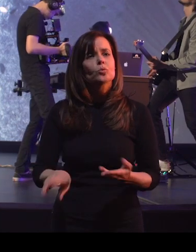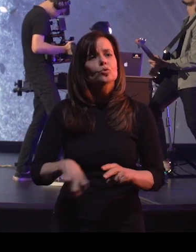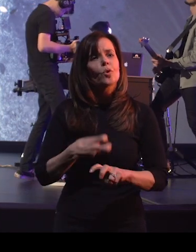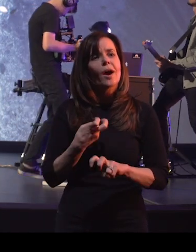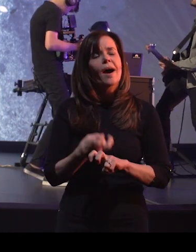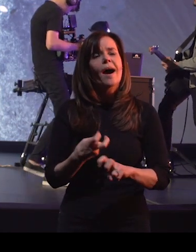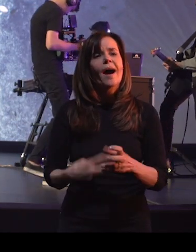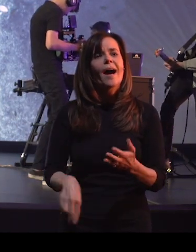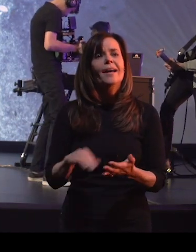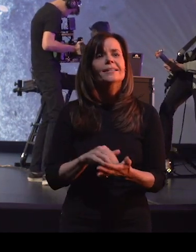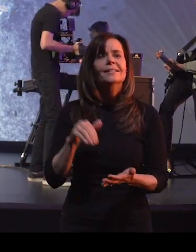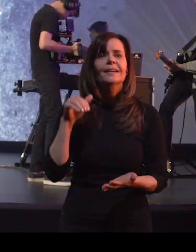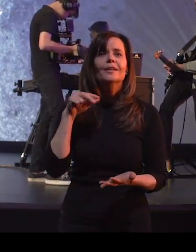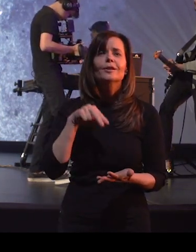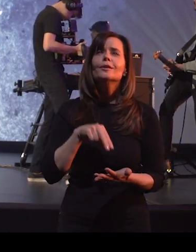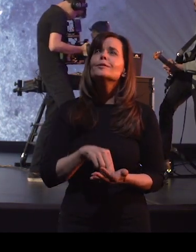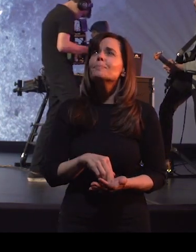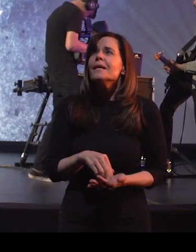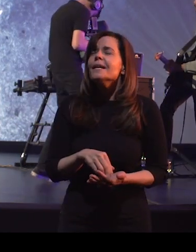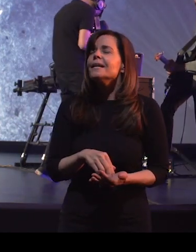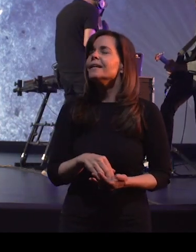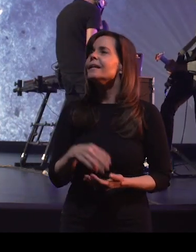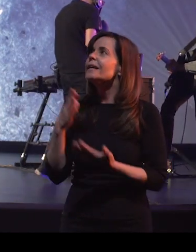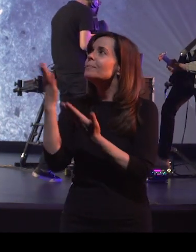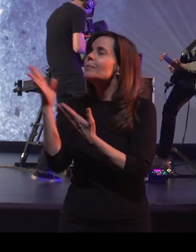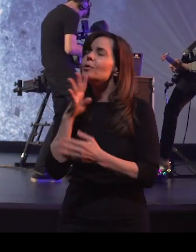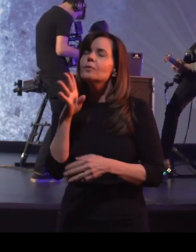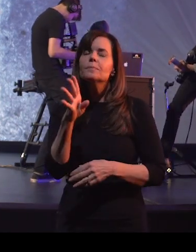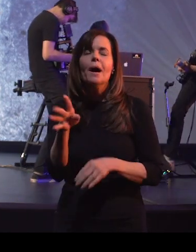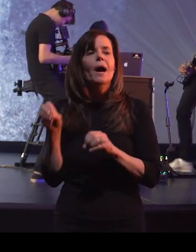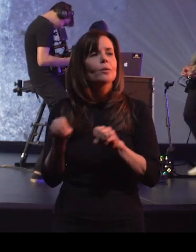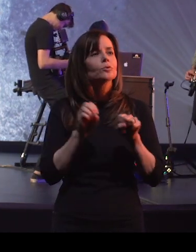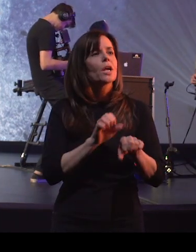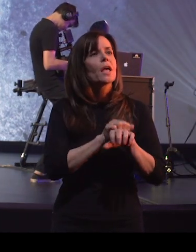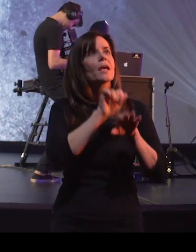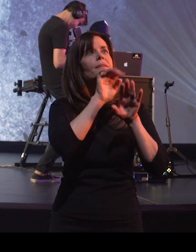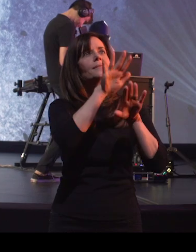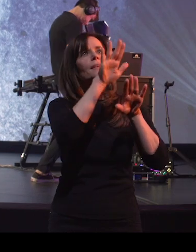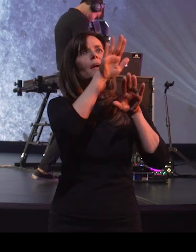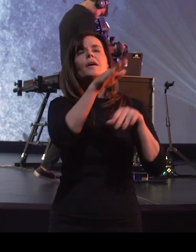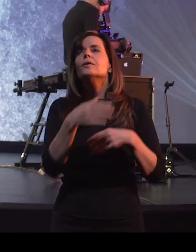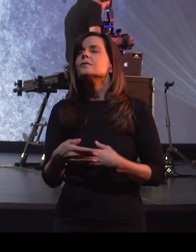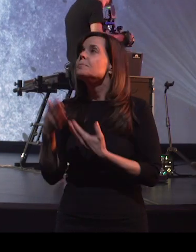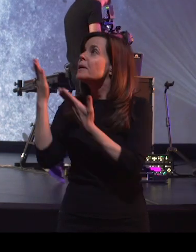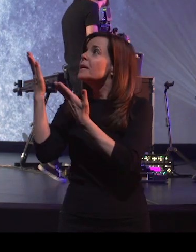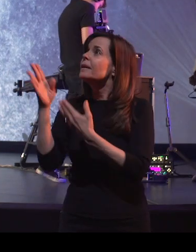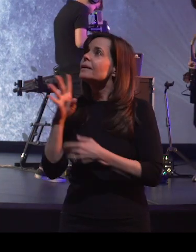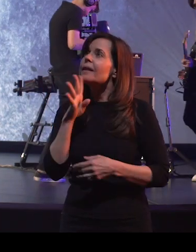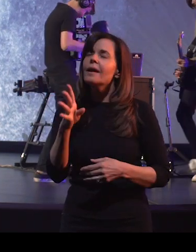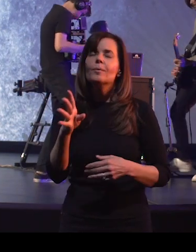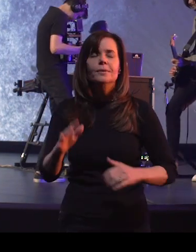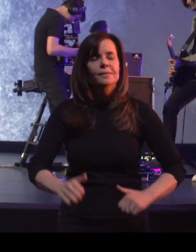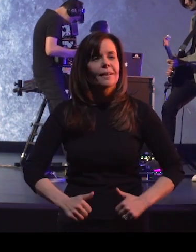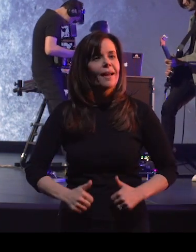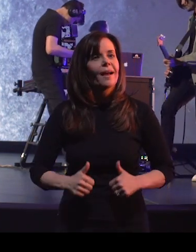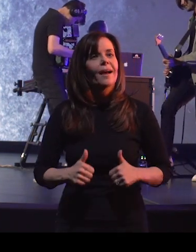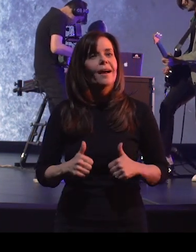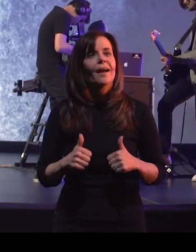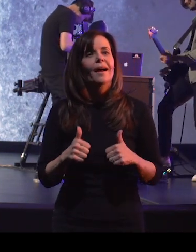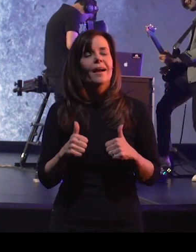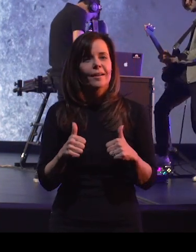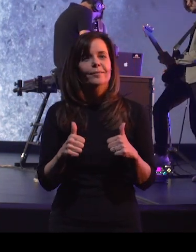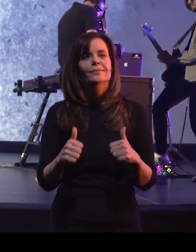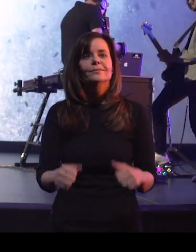dead bones arise. Oh, you speak and it moves mountains. You speak and there is a light.